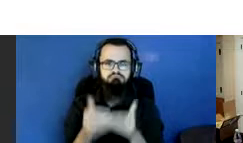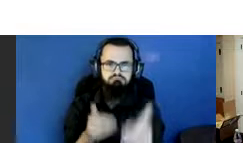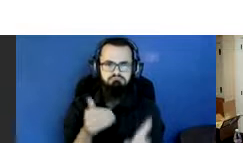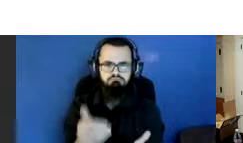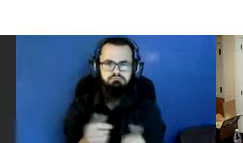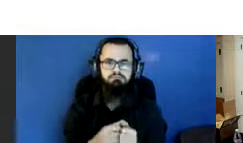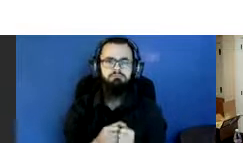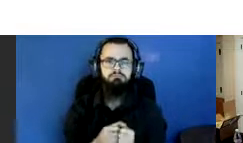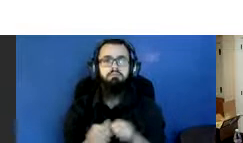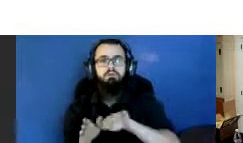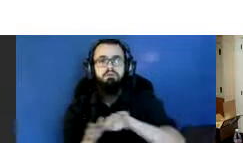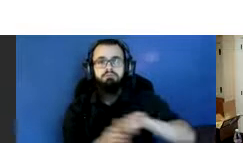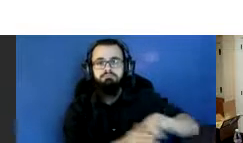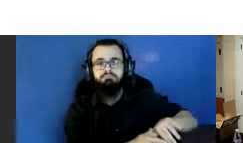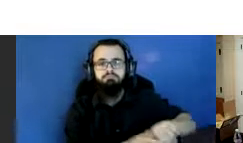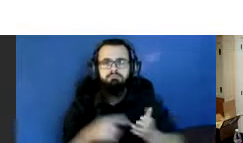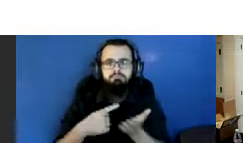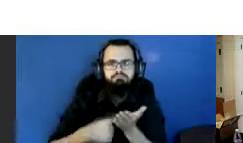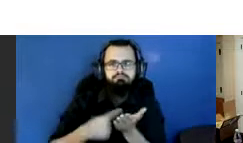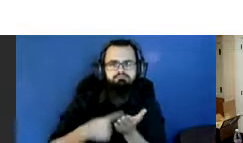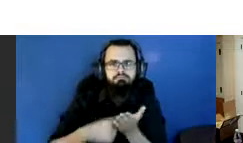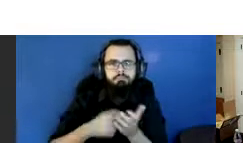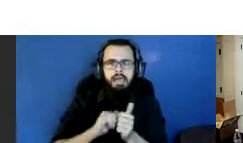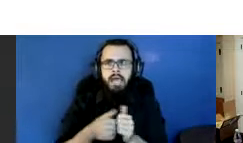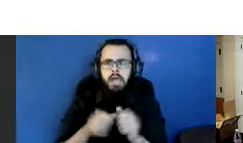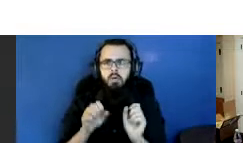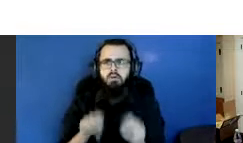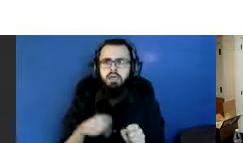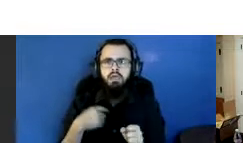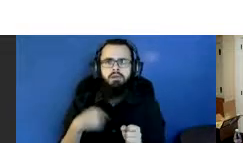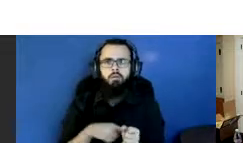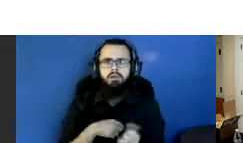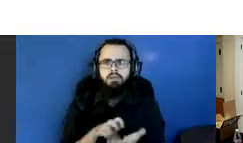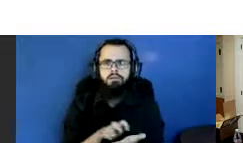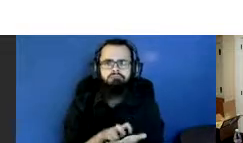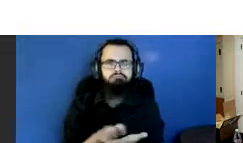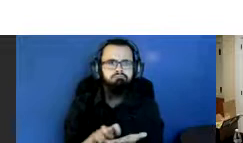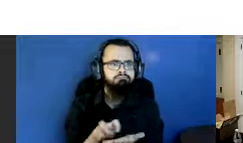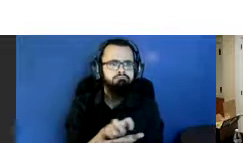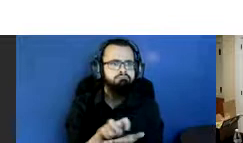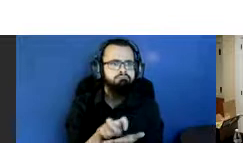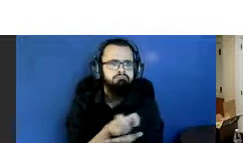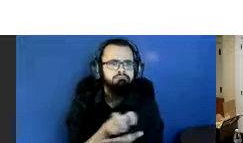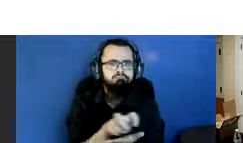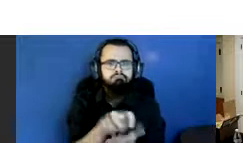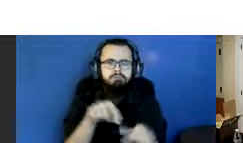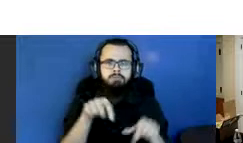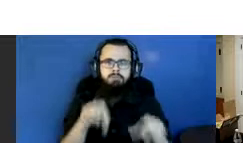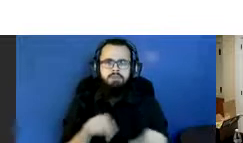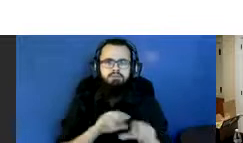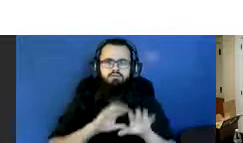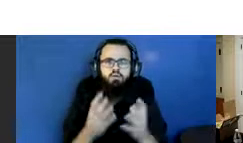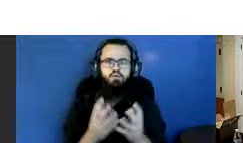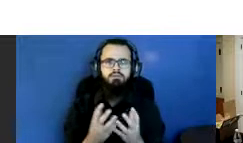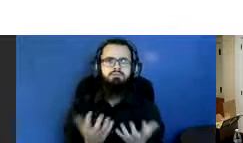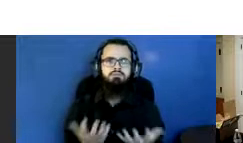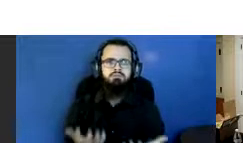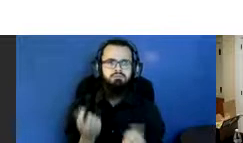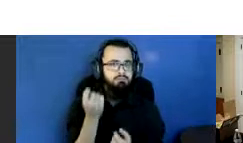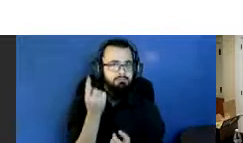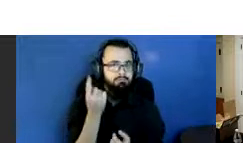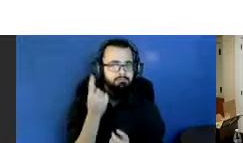bit about how to navigate this world. And so we have a faculty member that has spent the